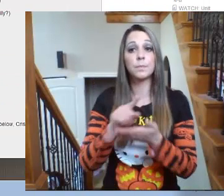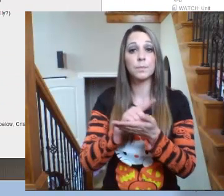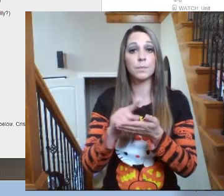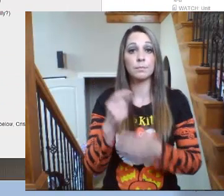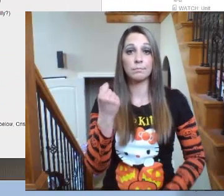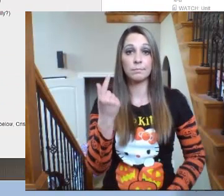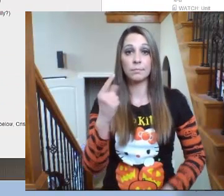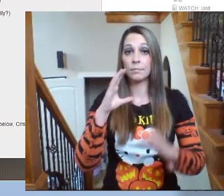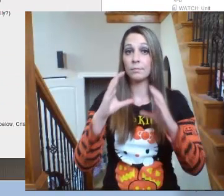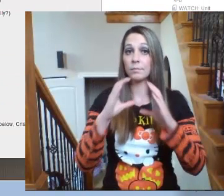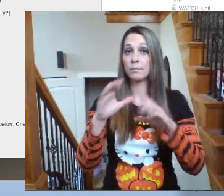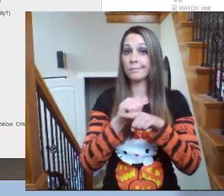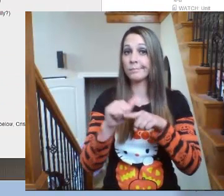thing.